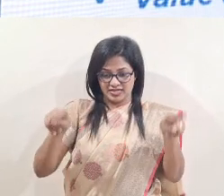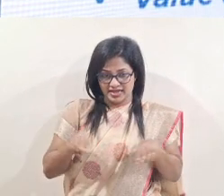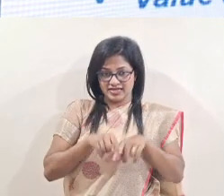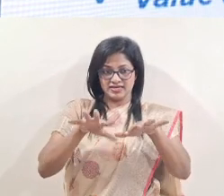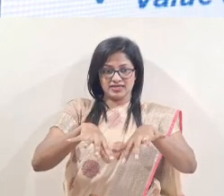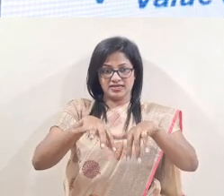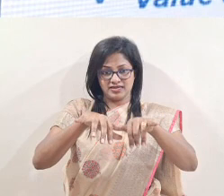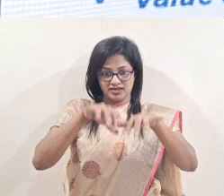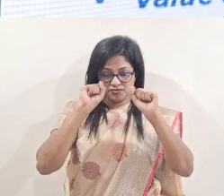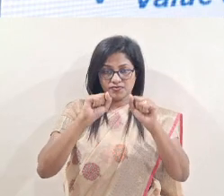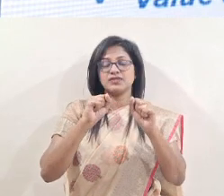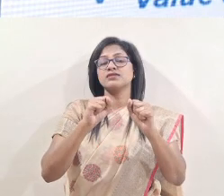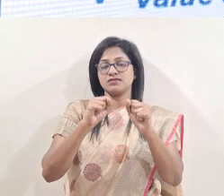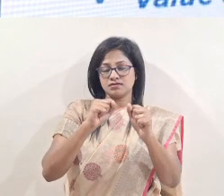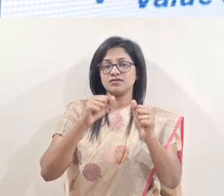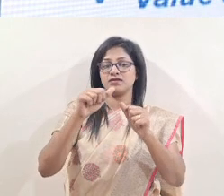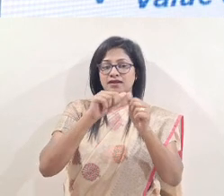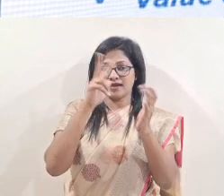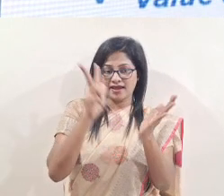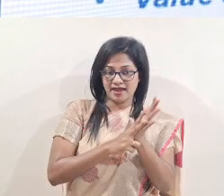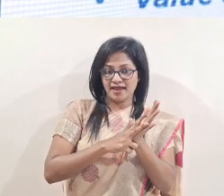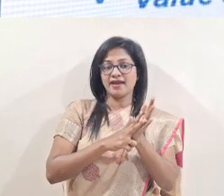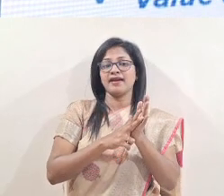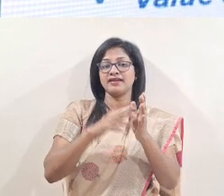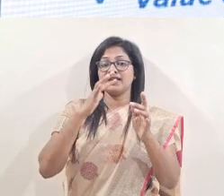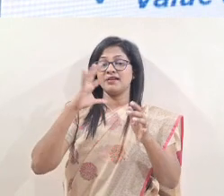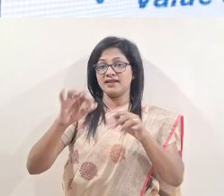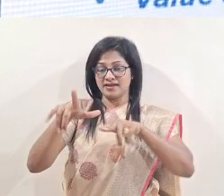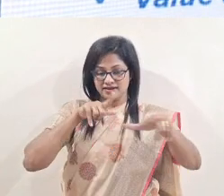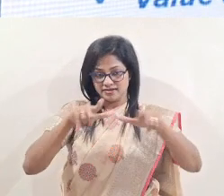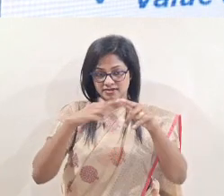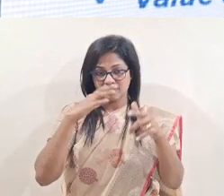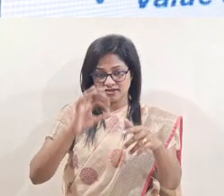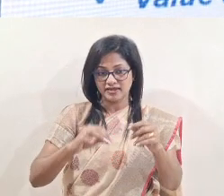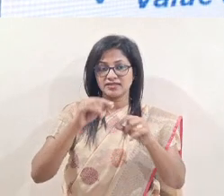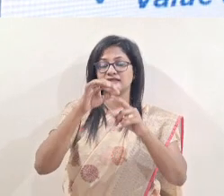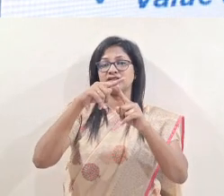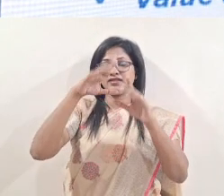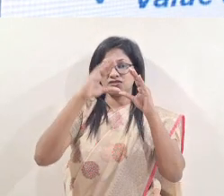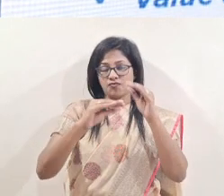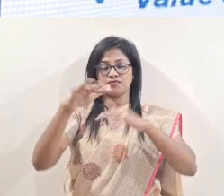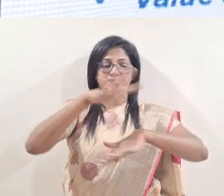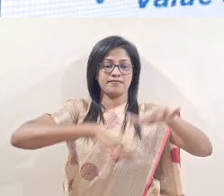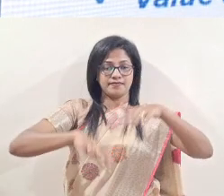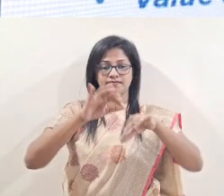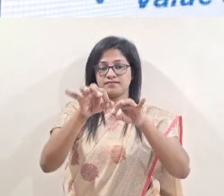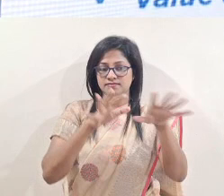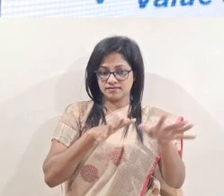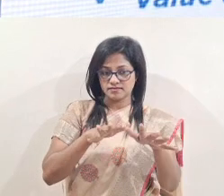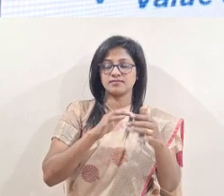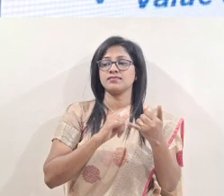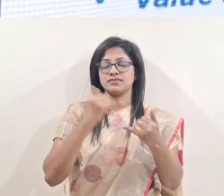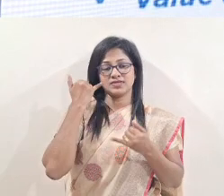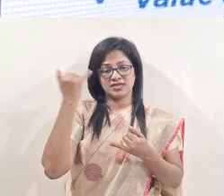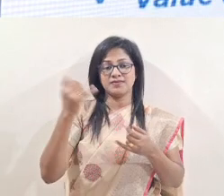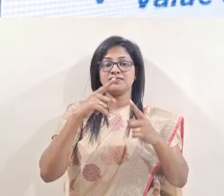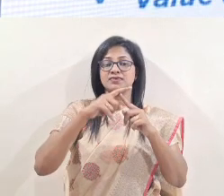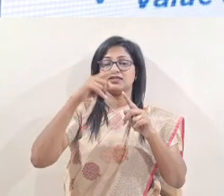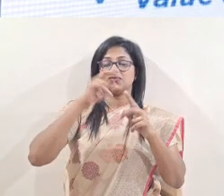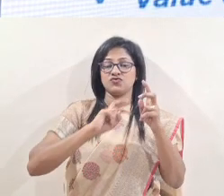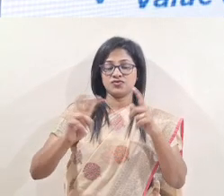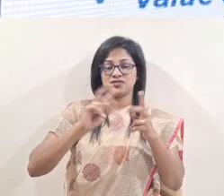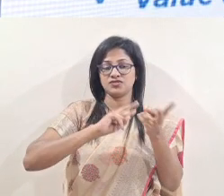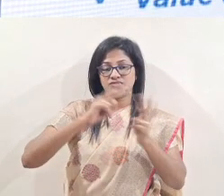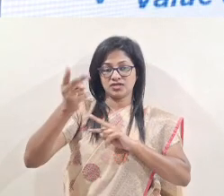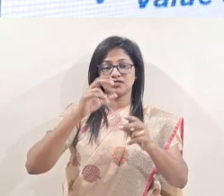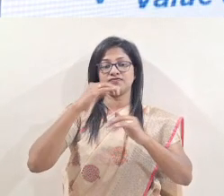Act, town planning schemes which are already existing in few cities, transfer of development rights, which is a very good land